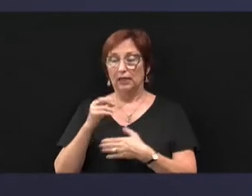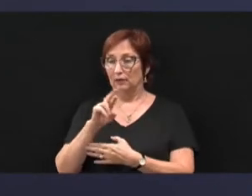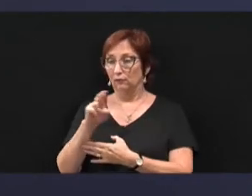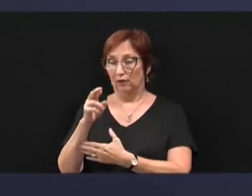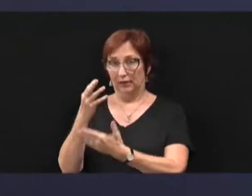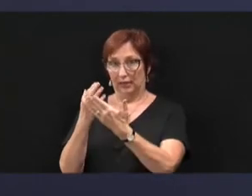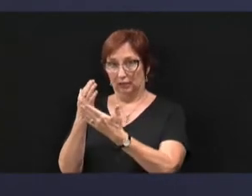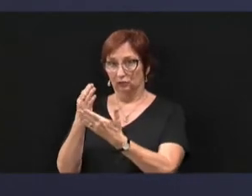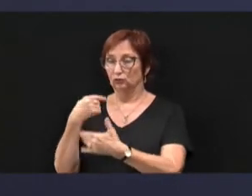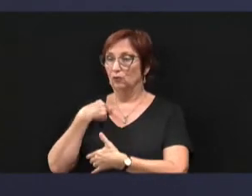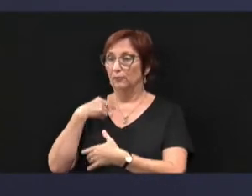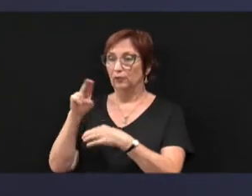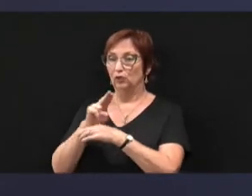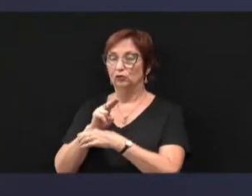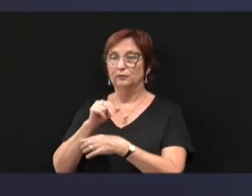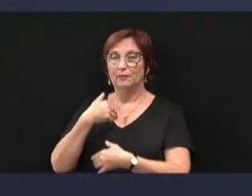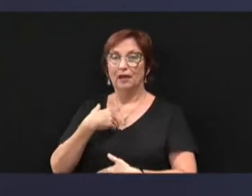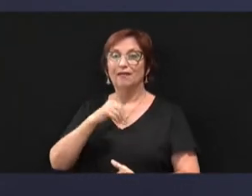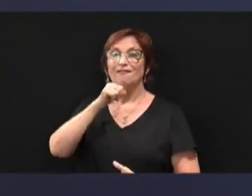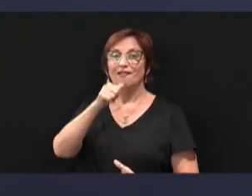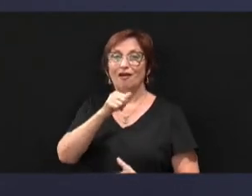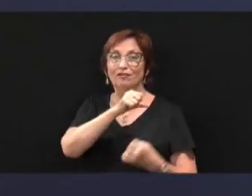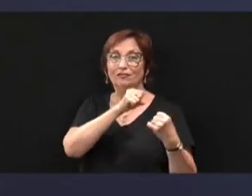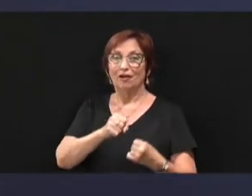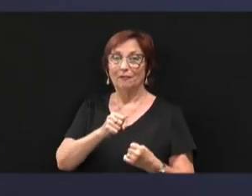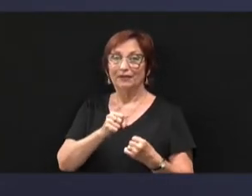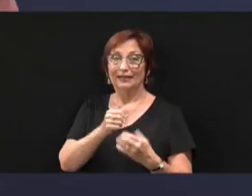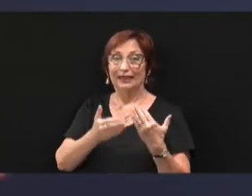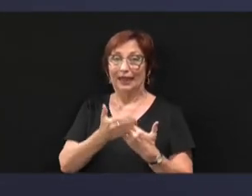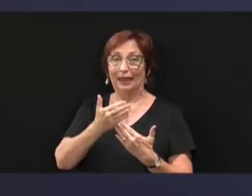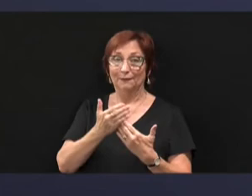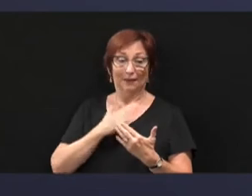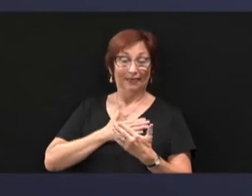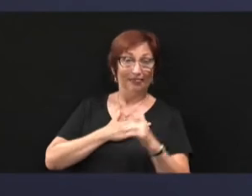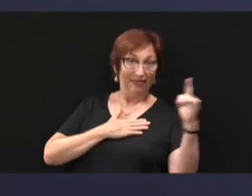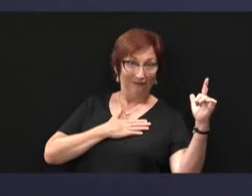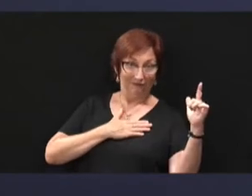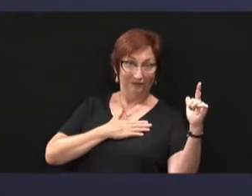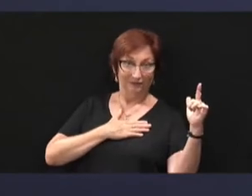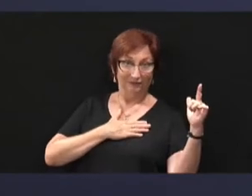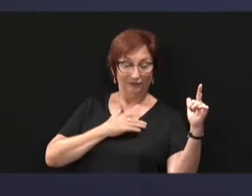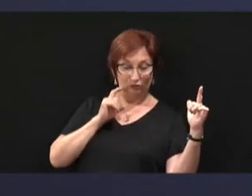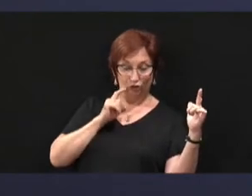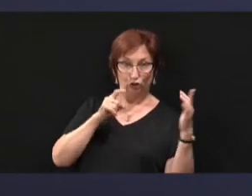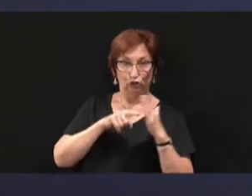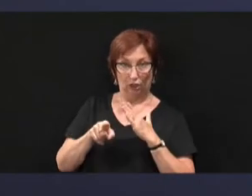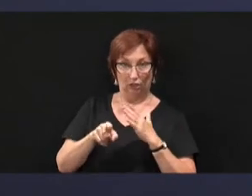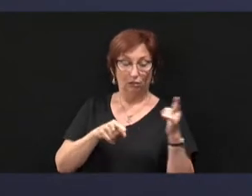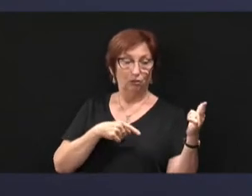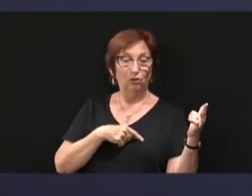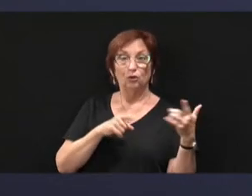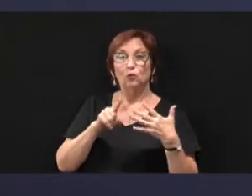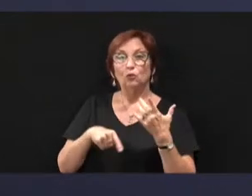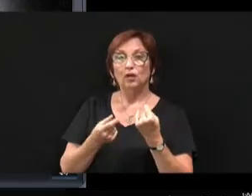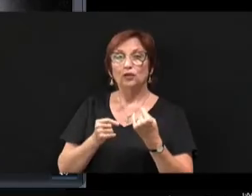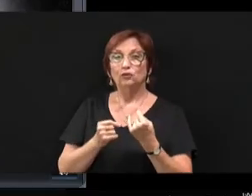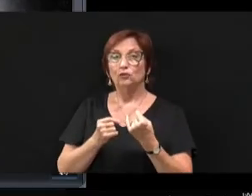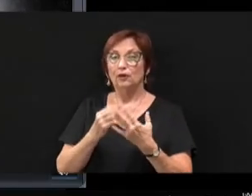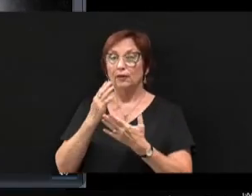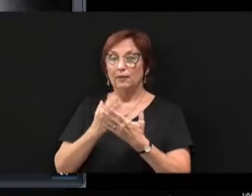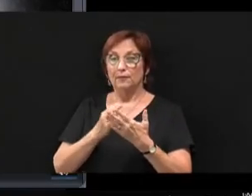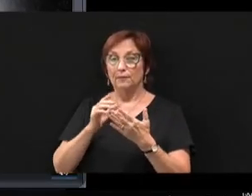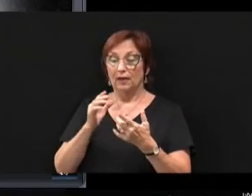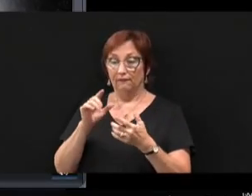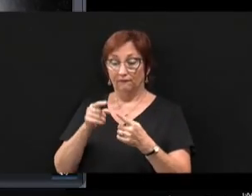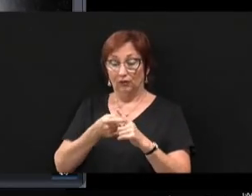going to use my non-dominant hand, my left hand, to check. And what I do is I put my finger on the